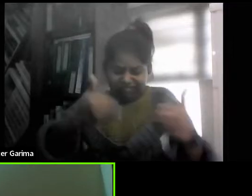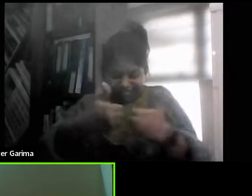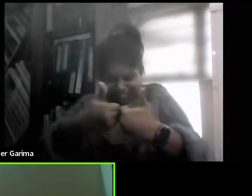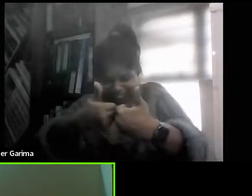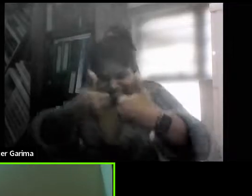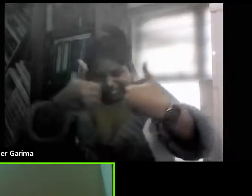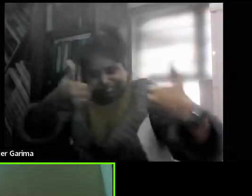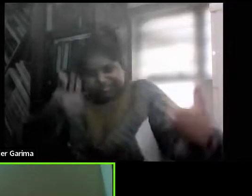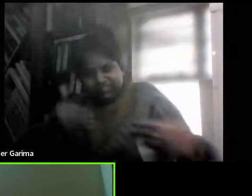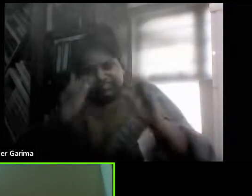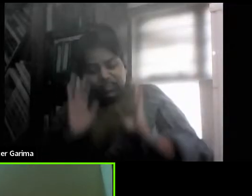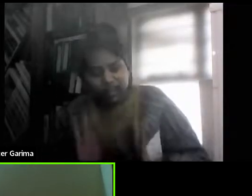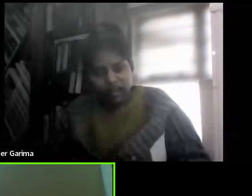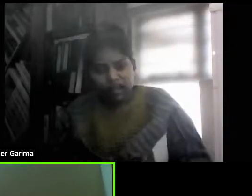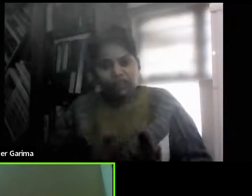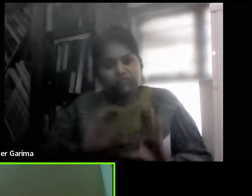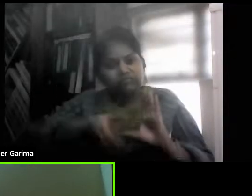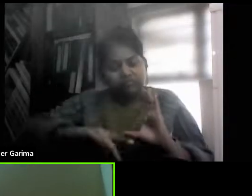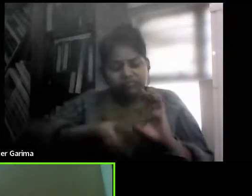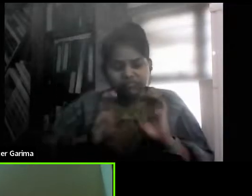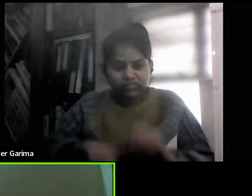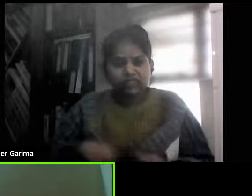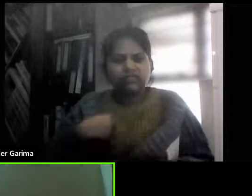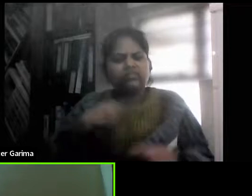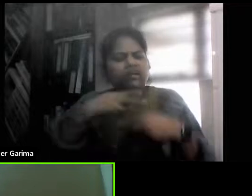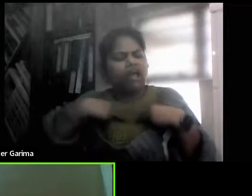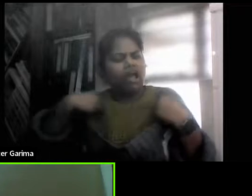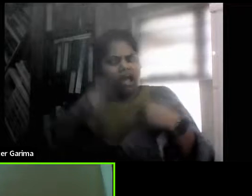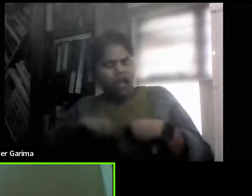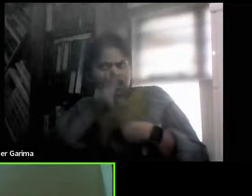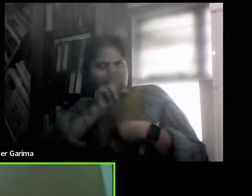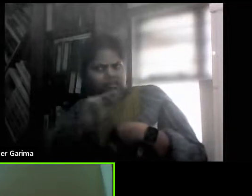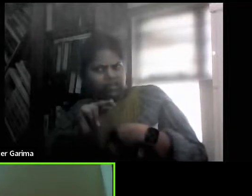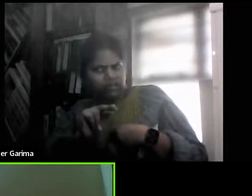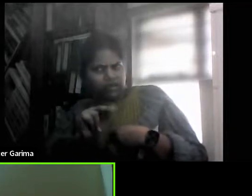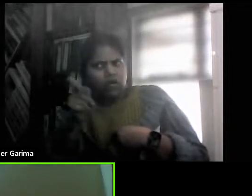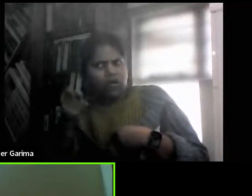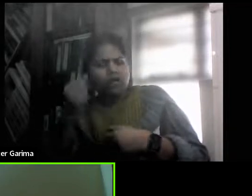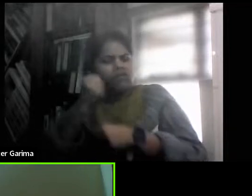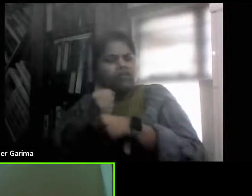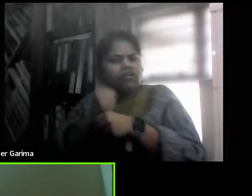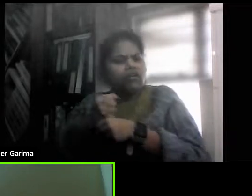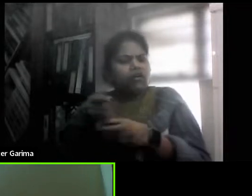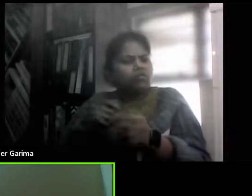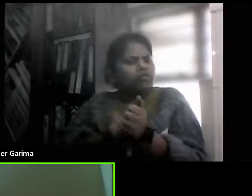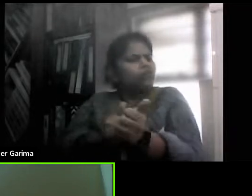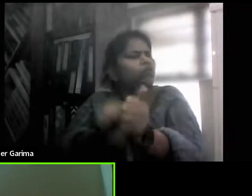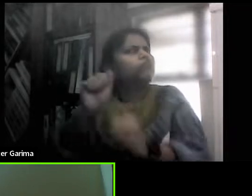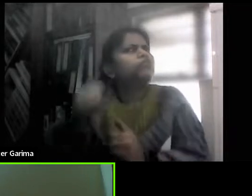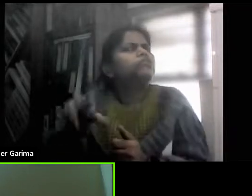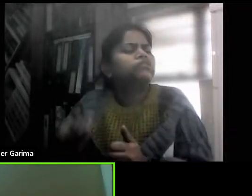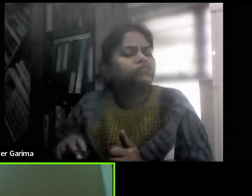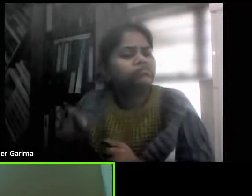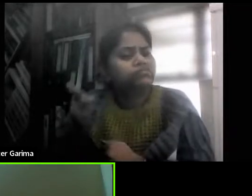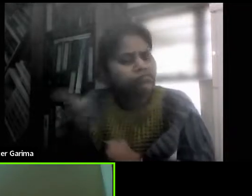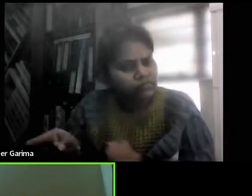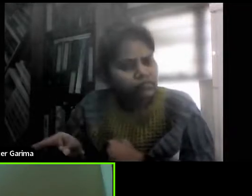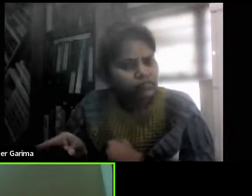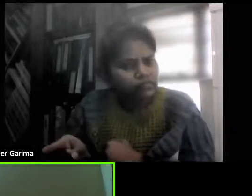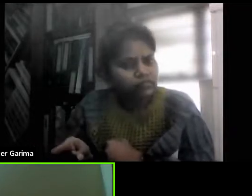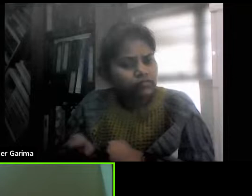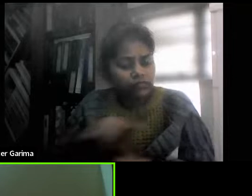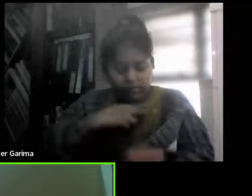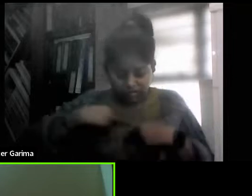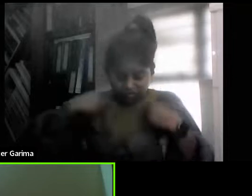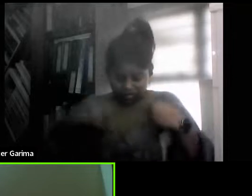what legislations actually say and what is practiced by the government. So legislation, as per the